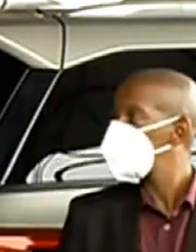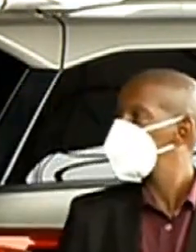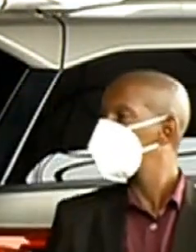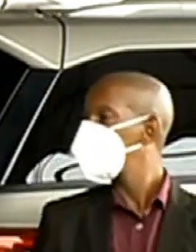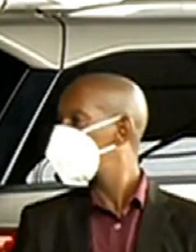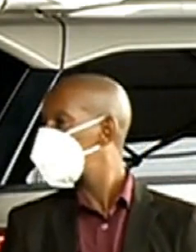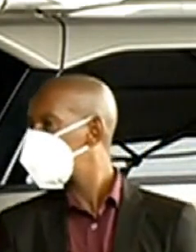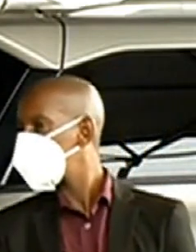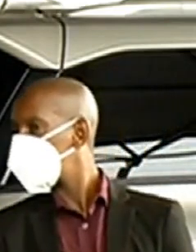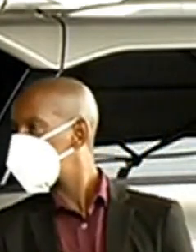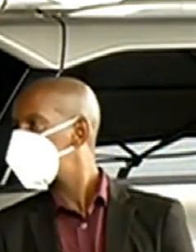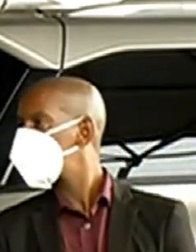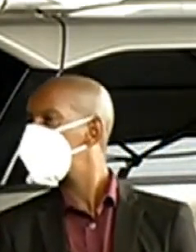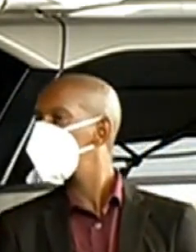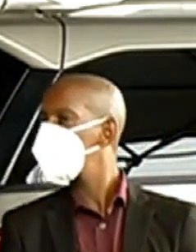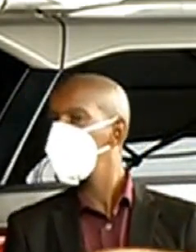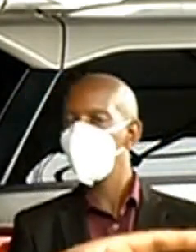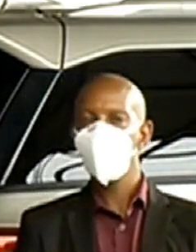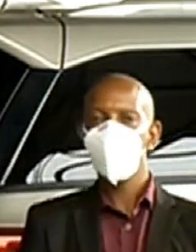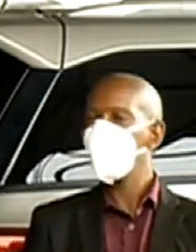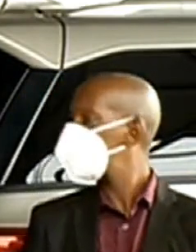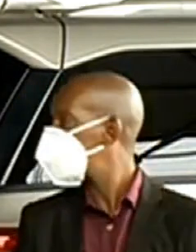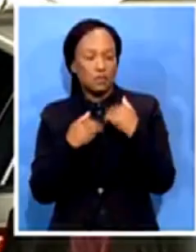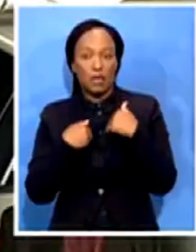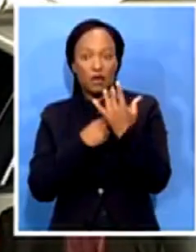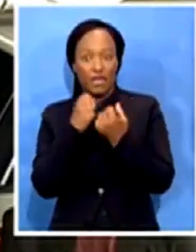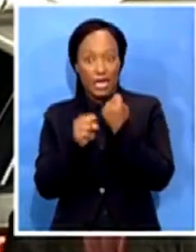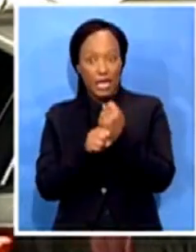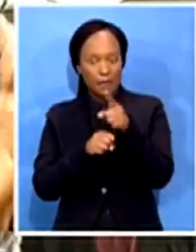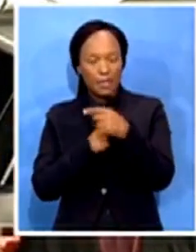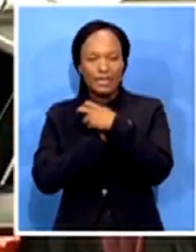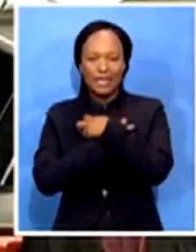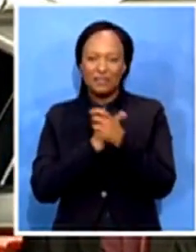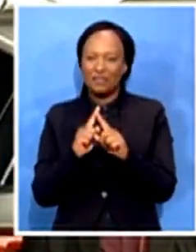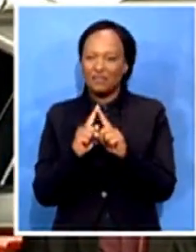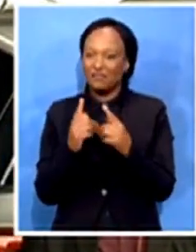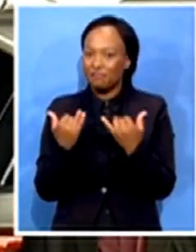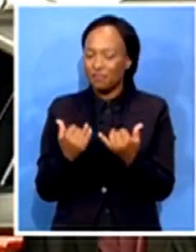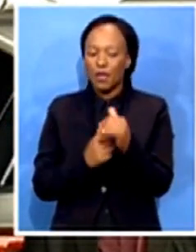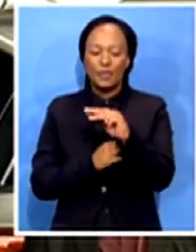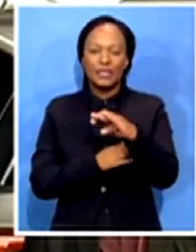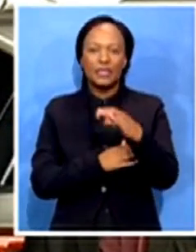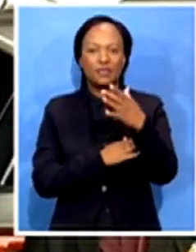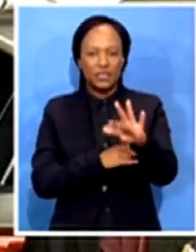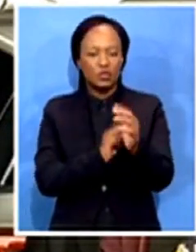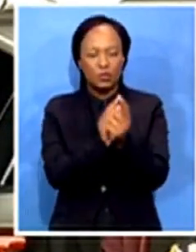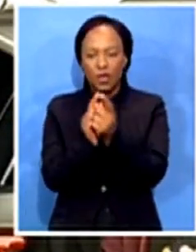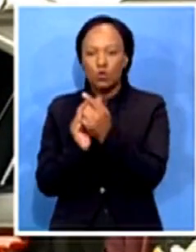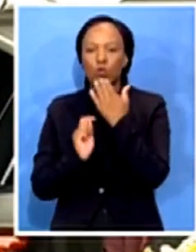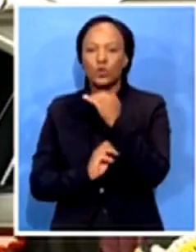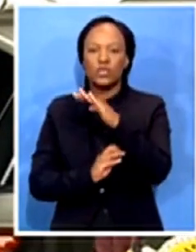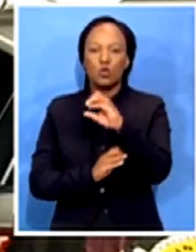the beginning of the year now. And the MEC met with the CEOs of the hospitals and the